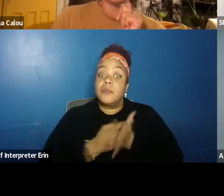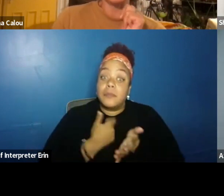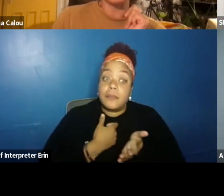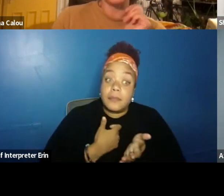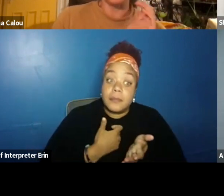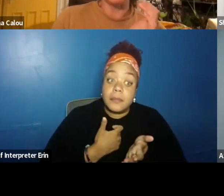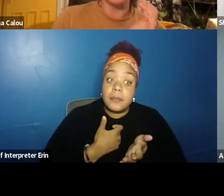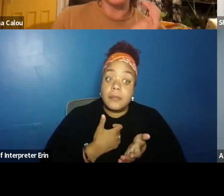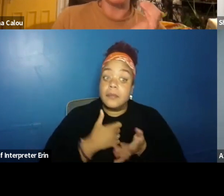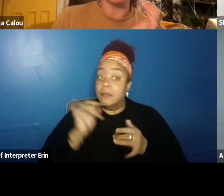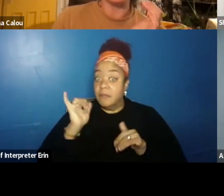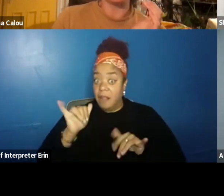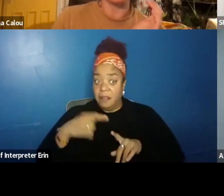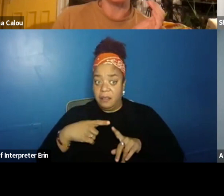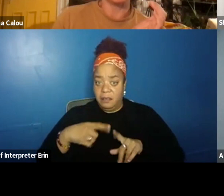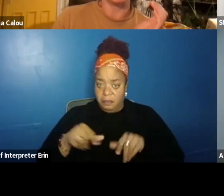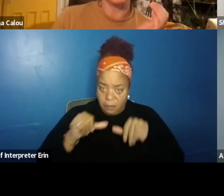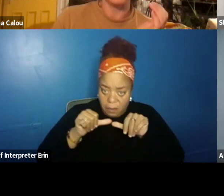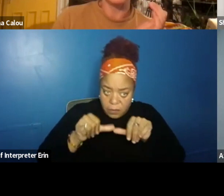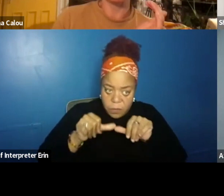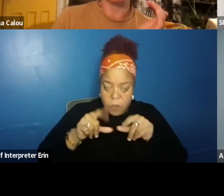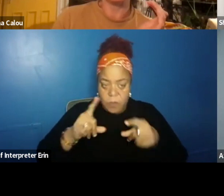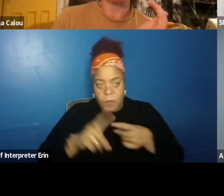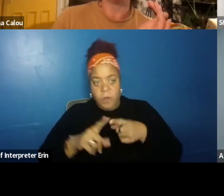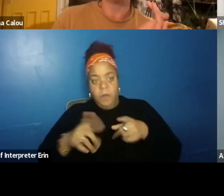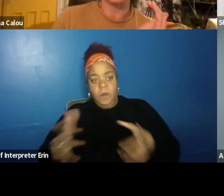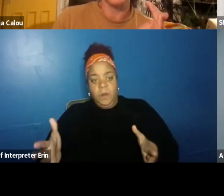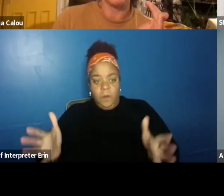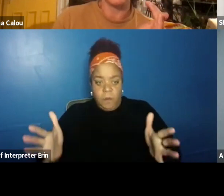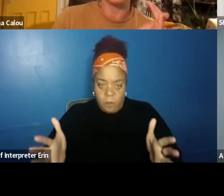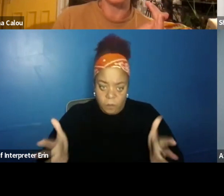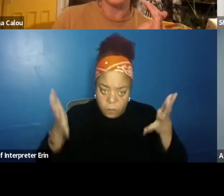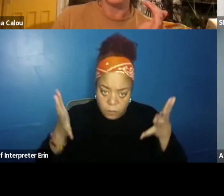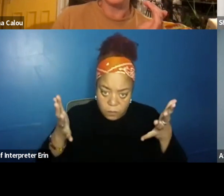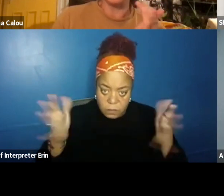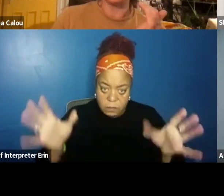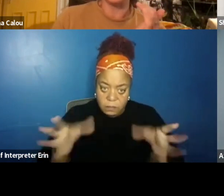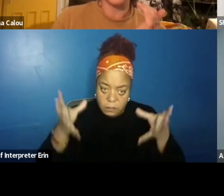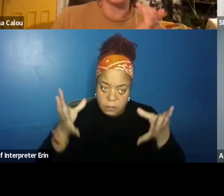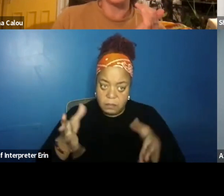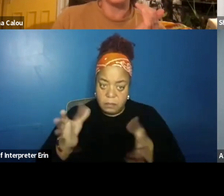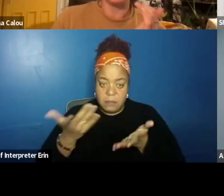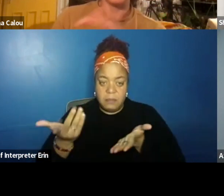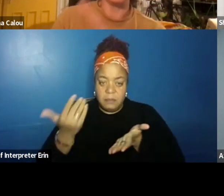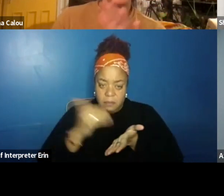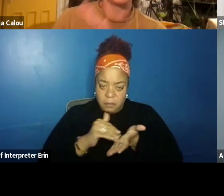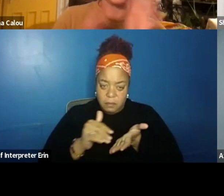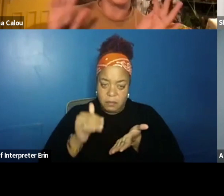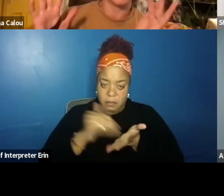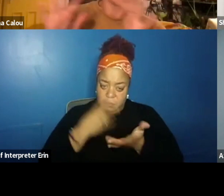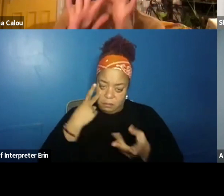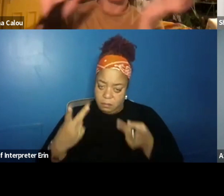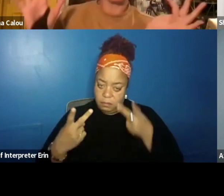I just see over and over the ways that lived experience is repeatedly tokenized within